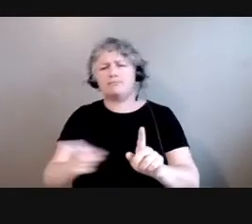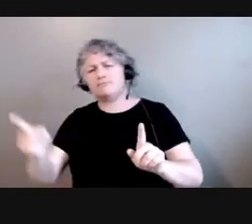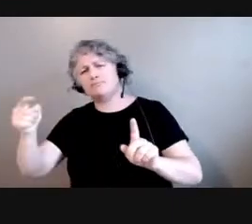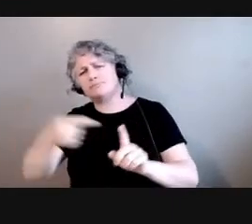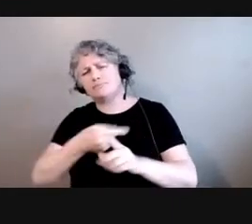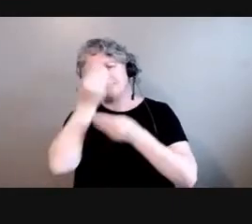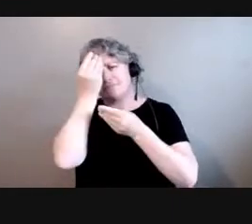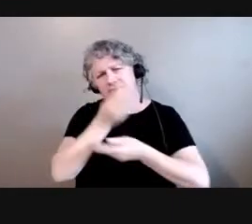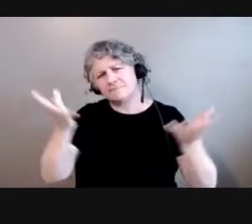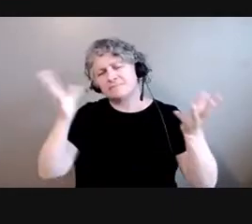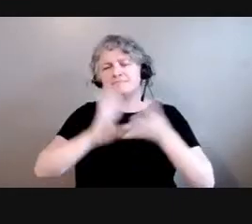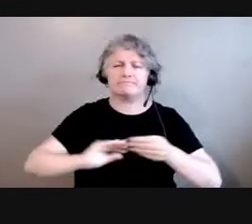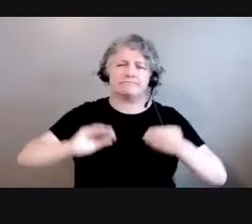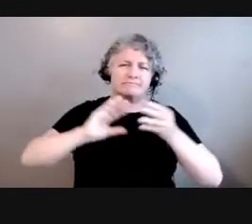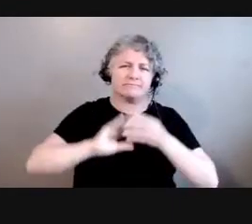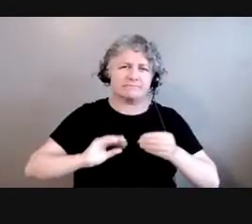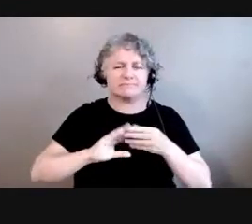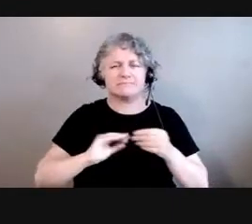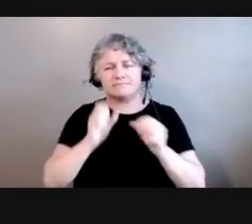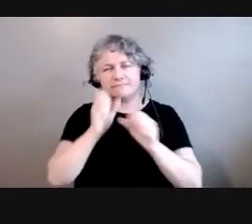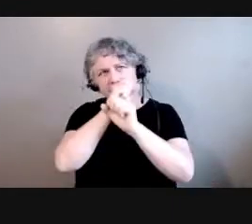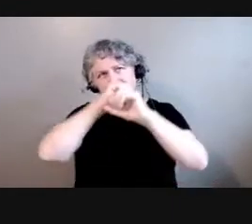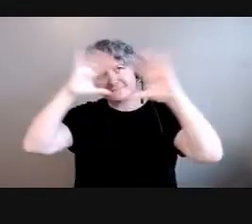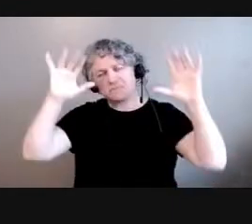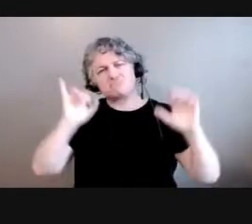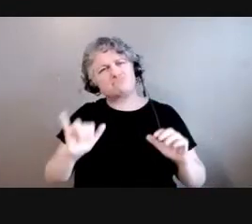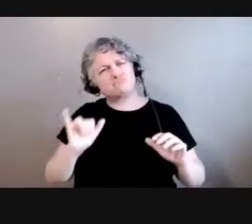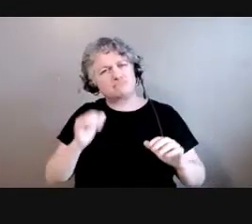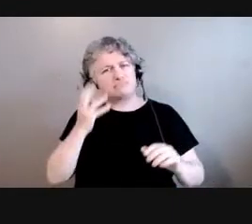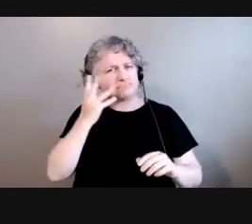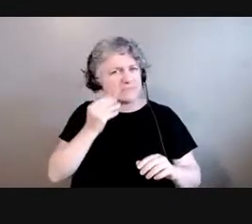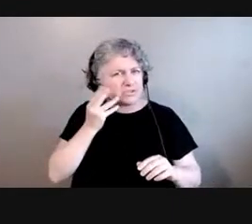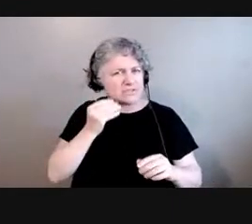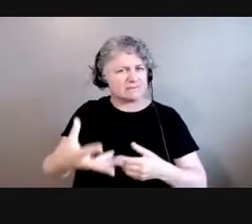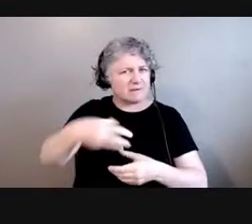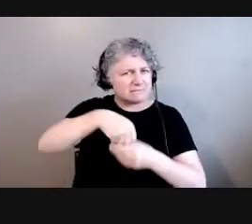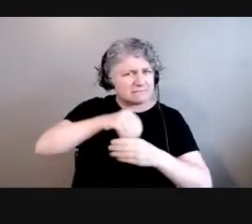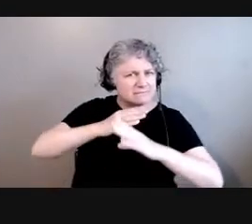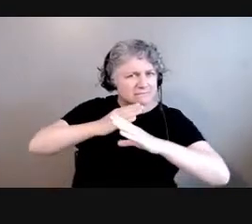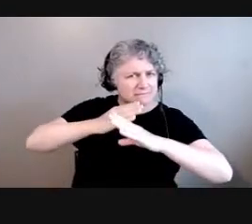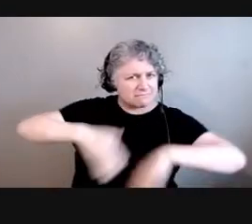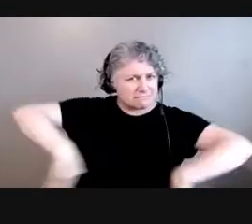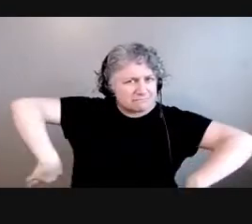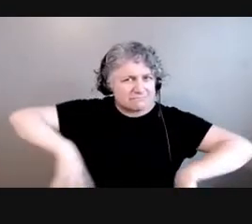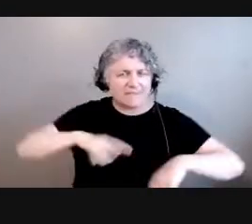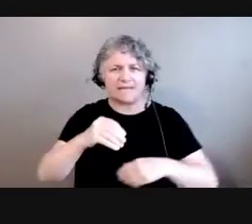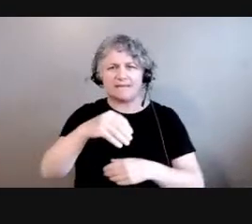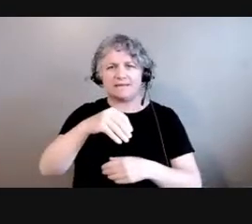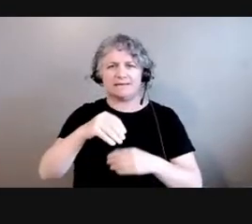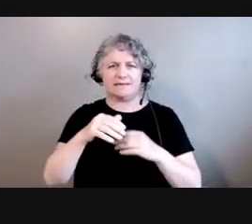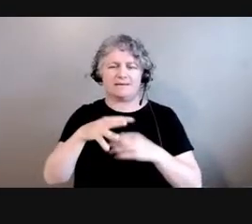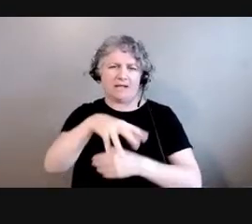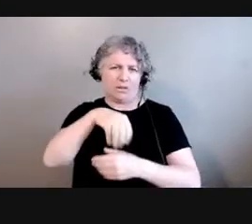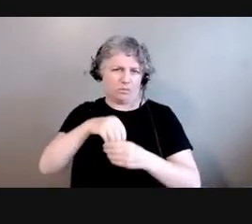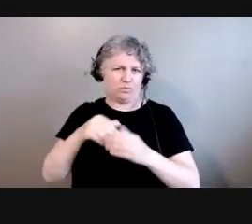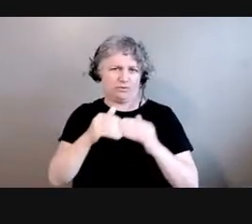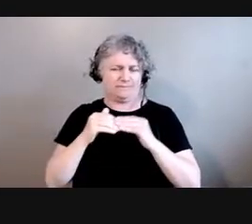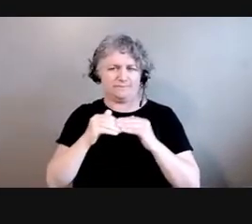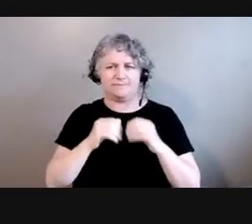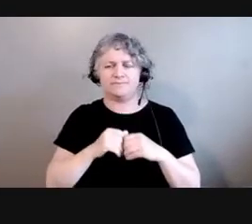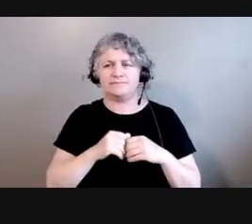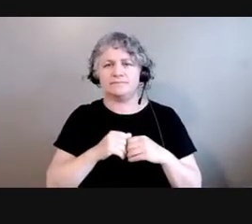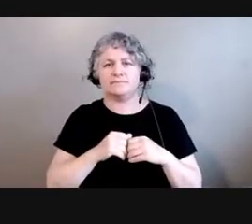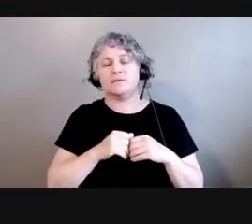on this metaphorical trail through accessibility and inclusion. I want to veer into a somewhat theoretical space